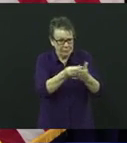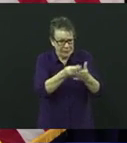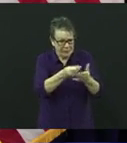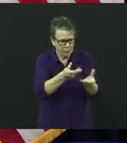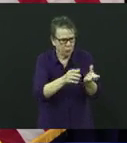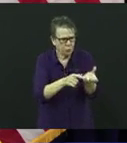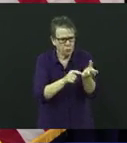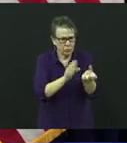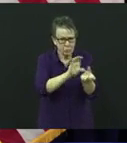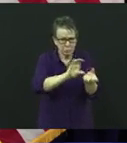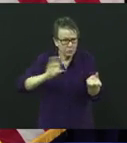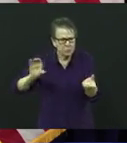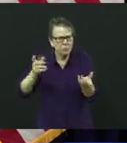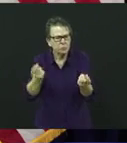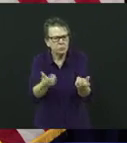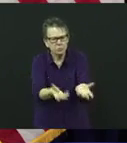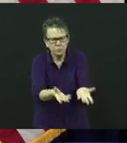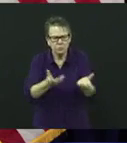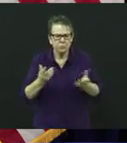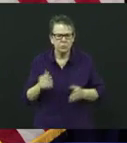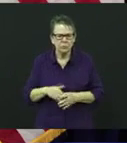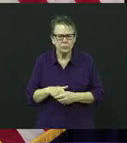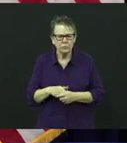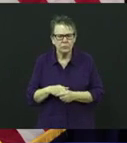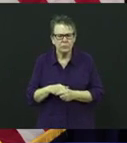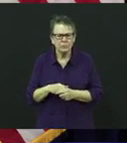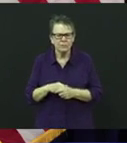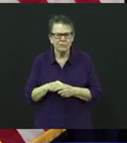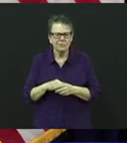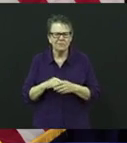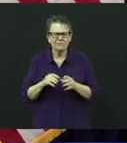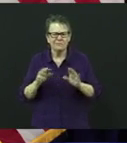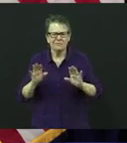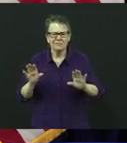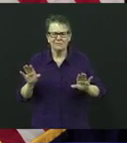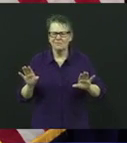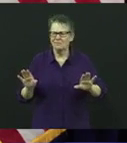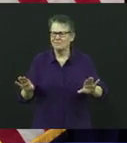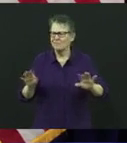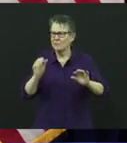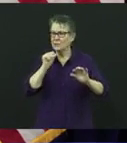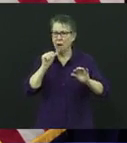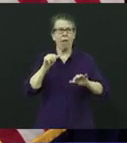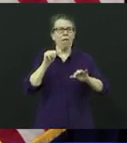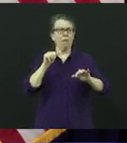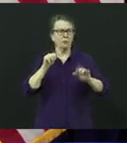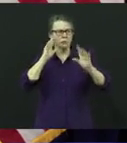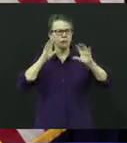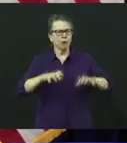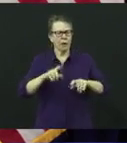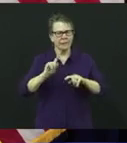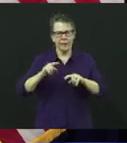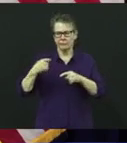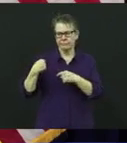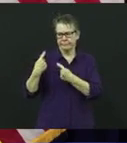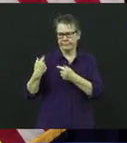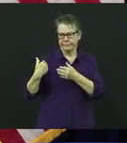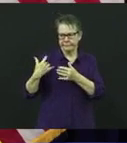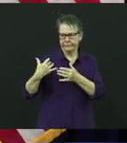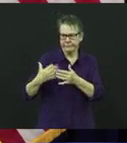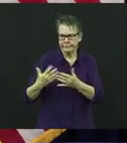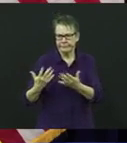time, but more details to come. Anybody else back across? Please, Chrissy. Just a quick one. I just got an email